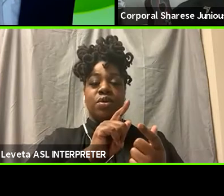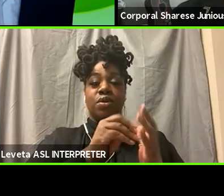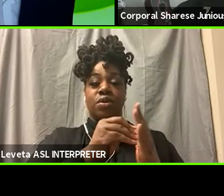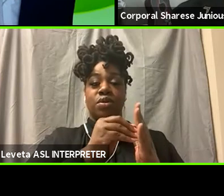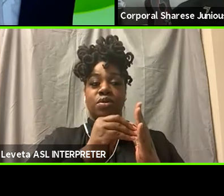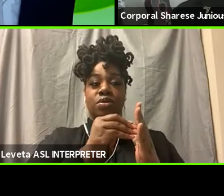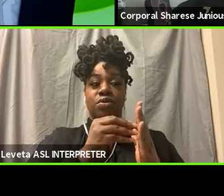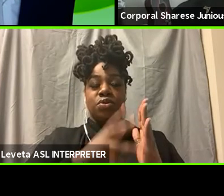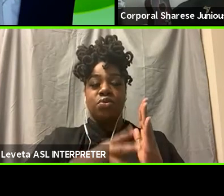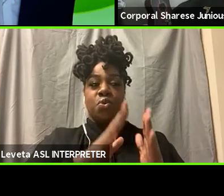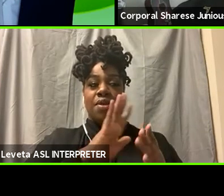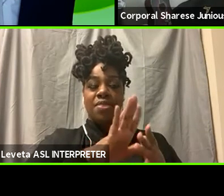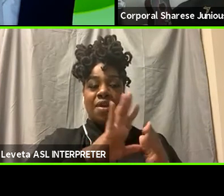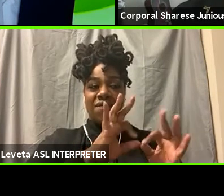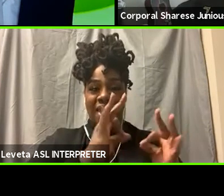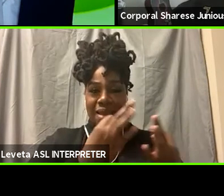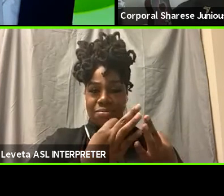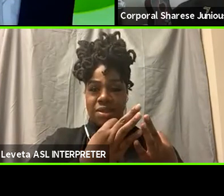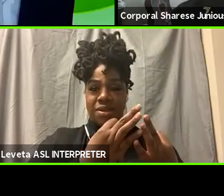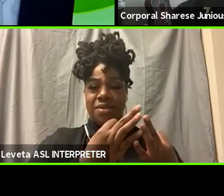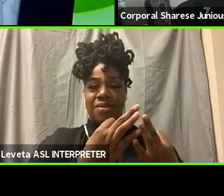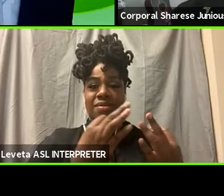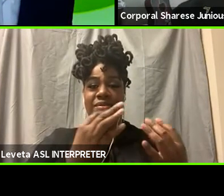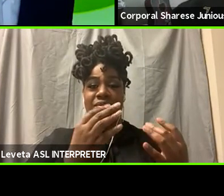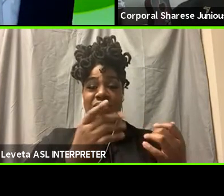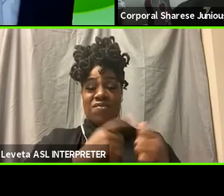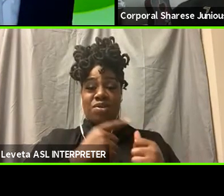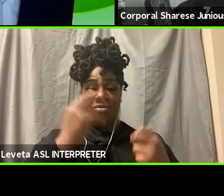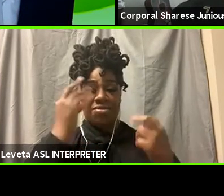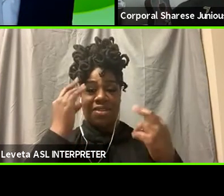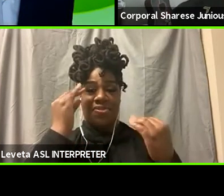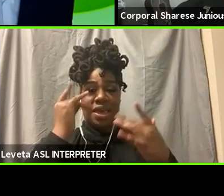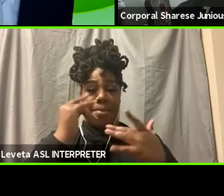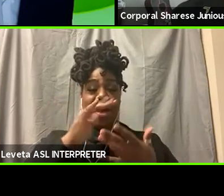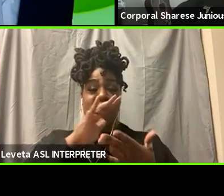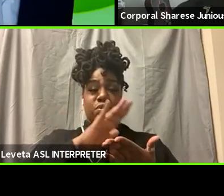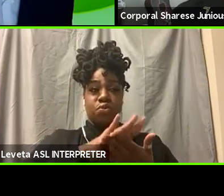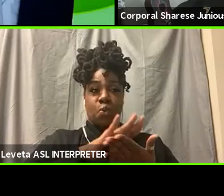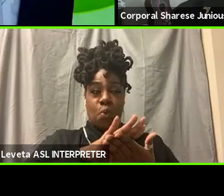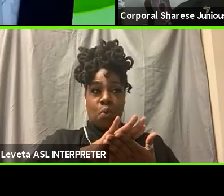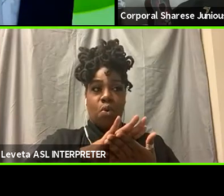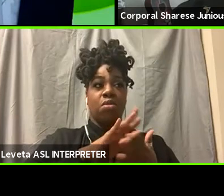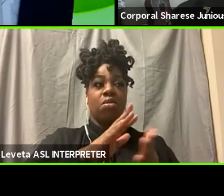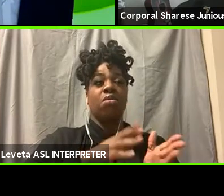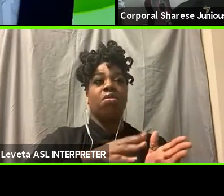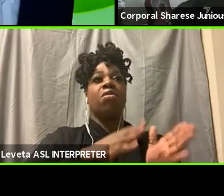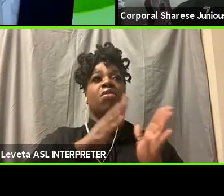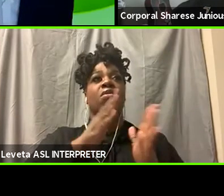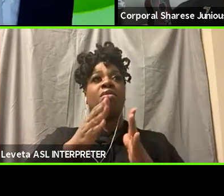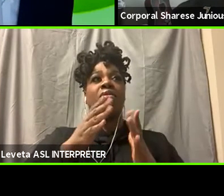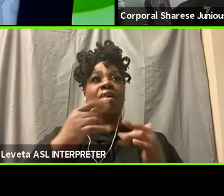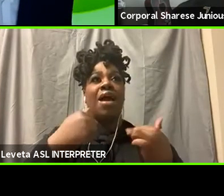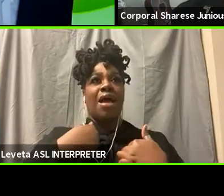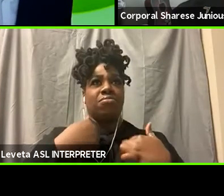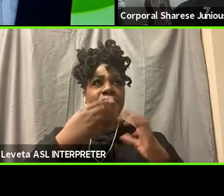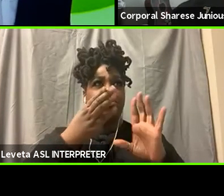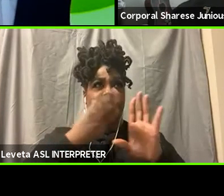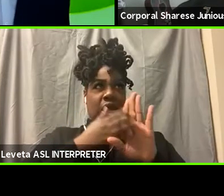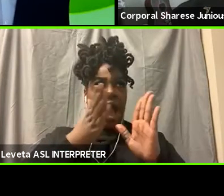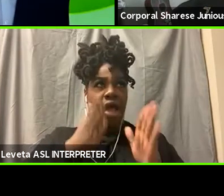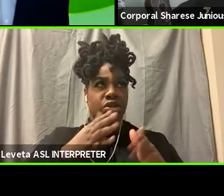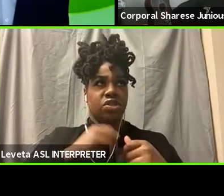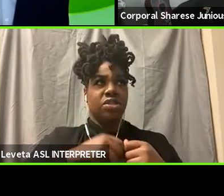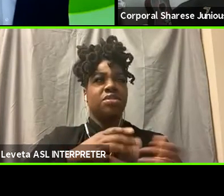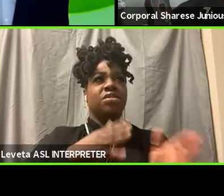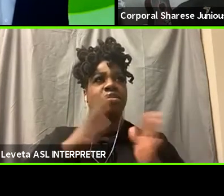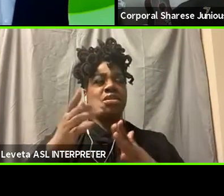school. Psychologists, which pulls up people's associations with counseling and mental health. And I'm also white, I'm male, right? And